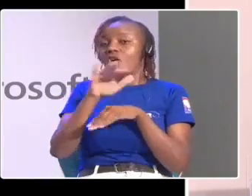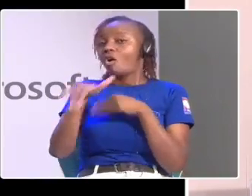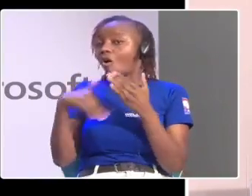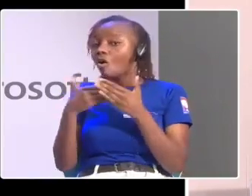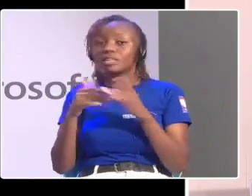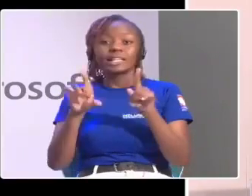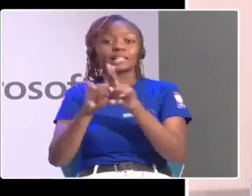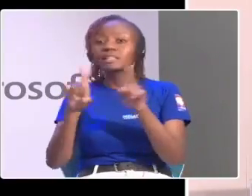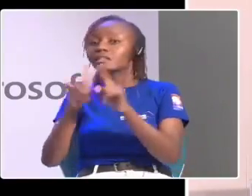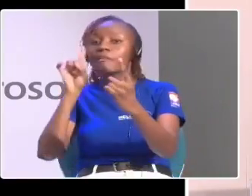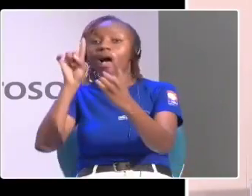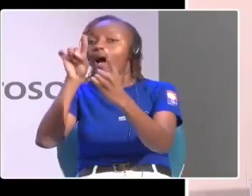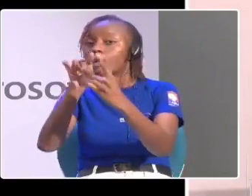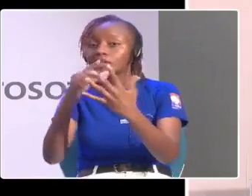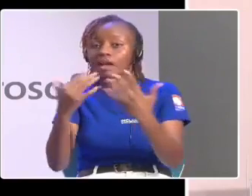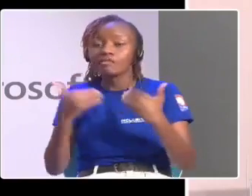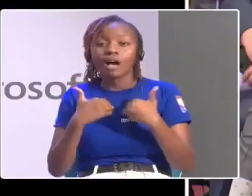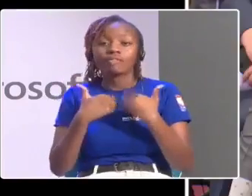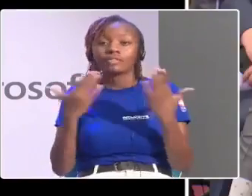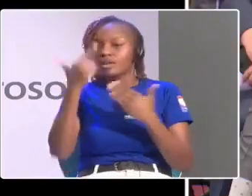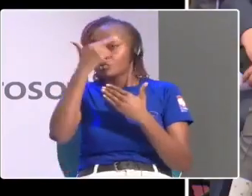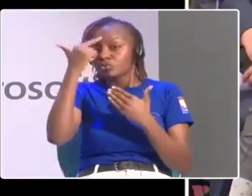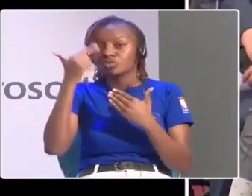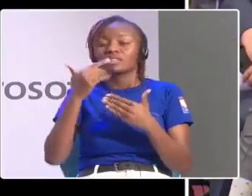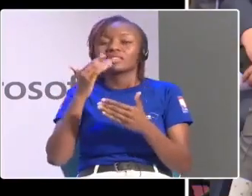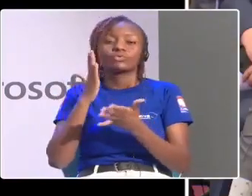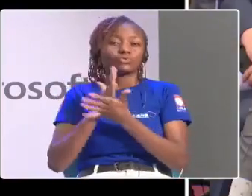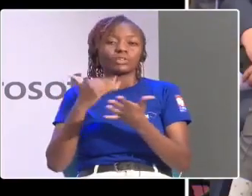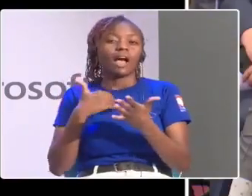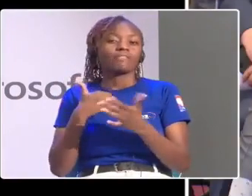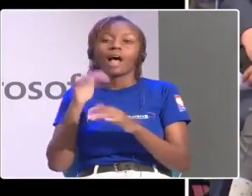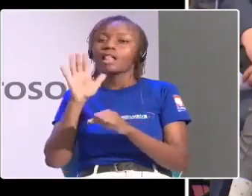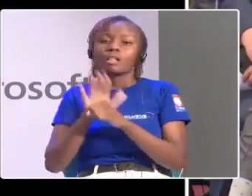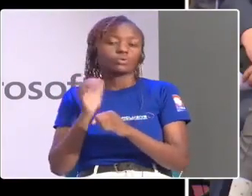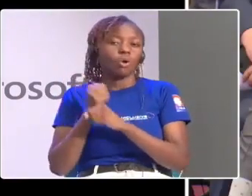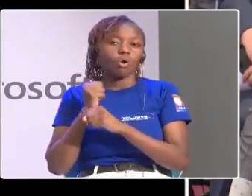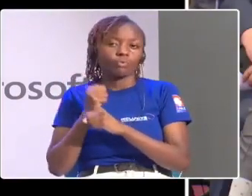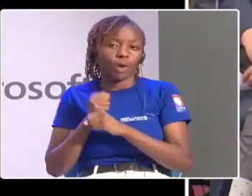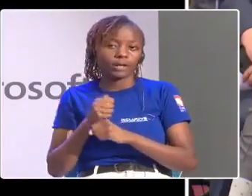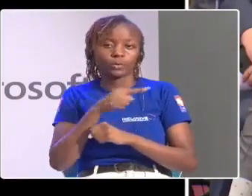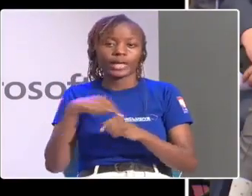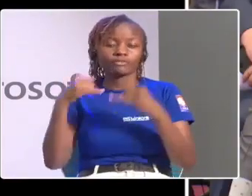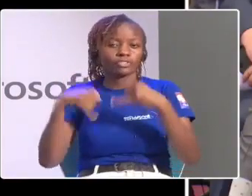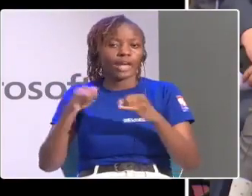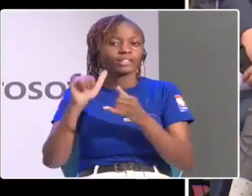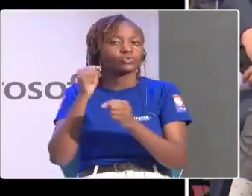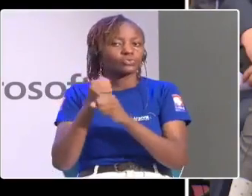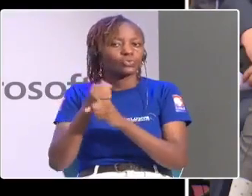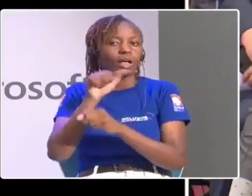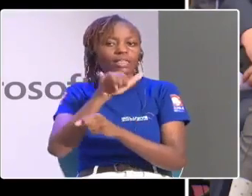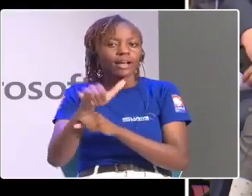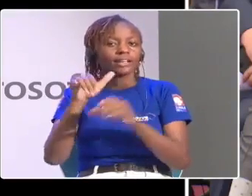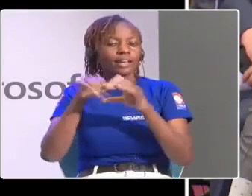mission, which is really important. So there's a lot of work that goes into creating that alignment, which is what we are all trying to do at Google.